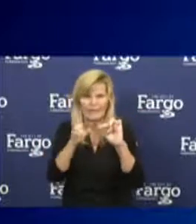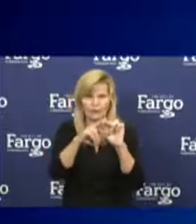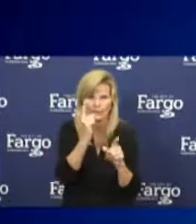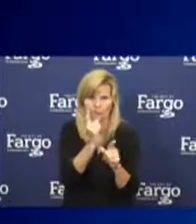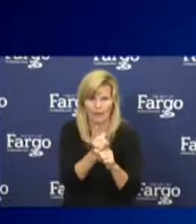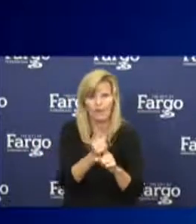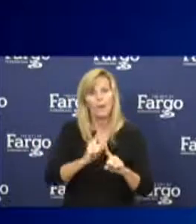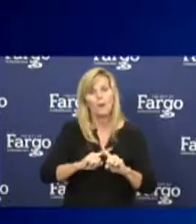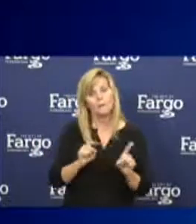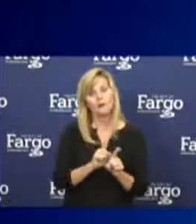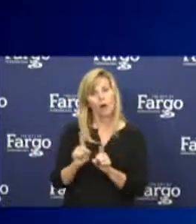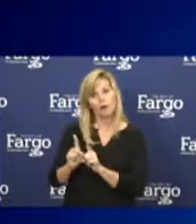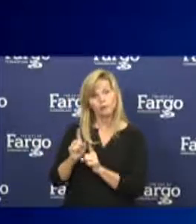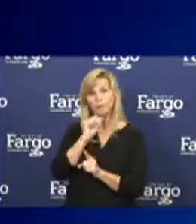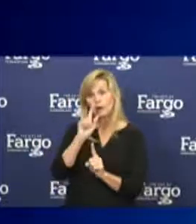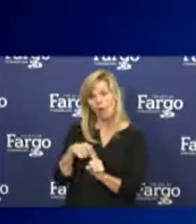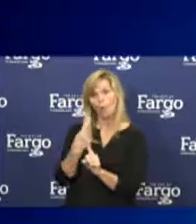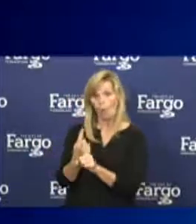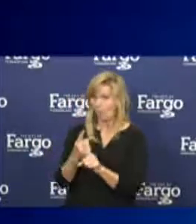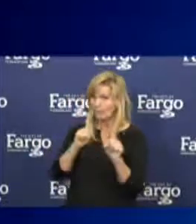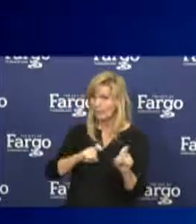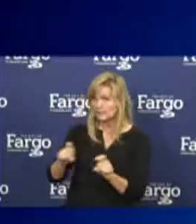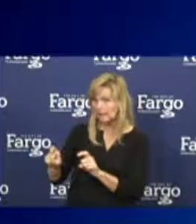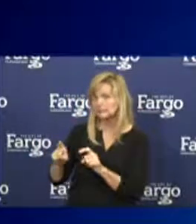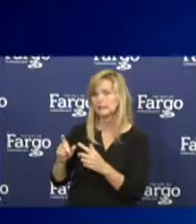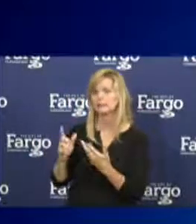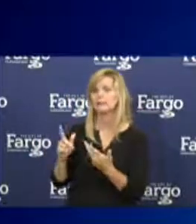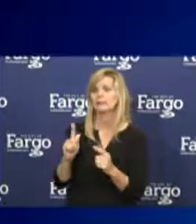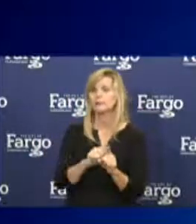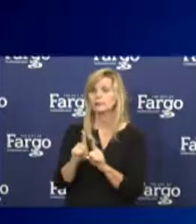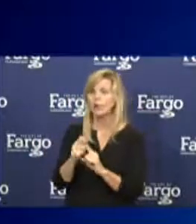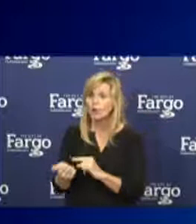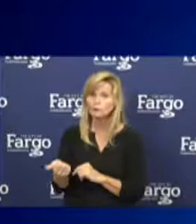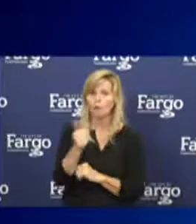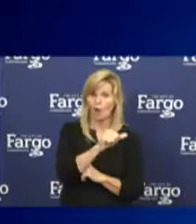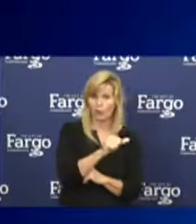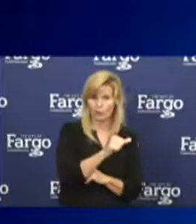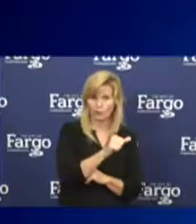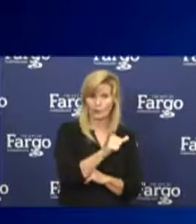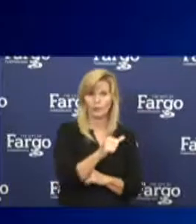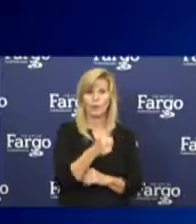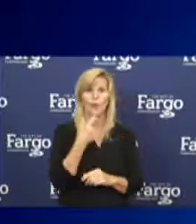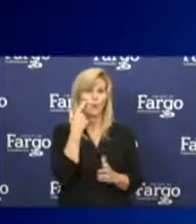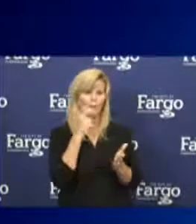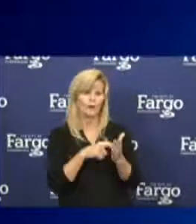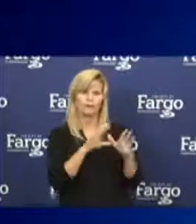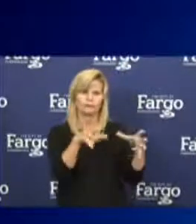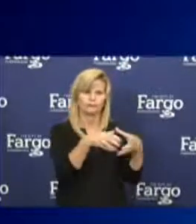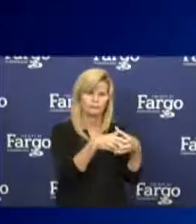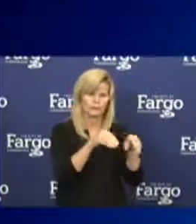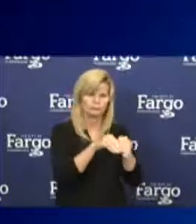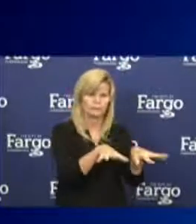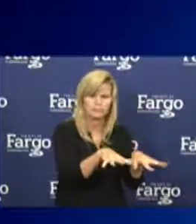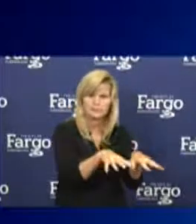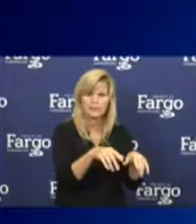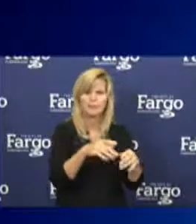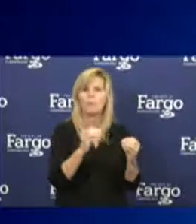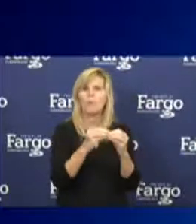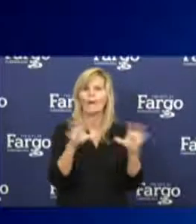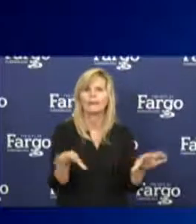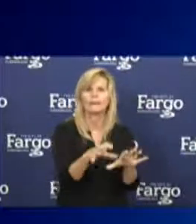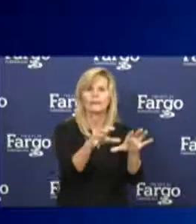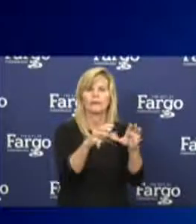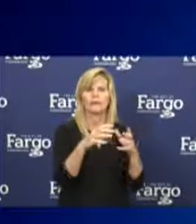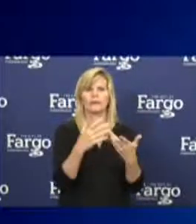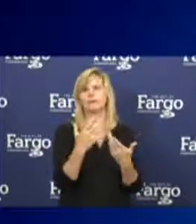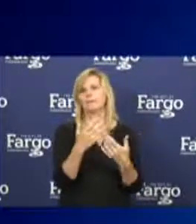it's clearly not just that. As Brenton just talked about, we're seeing clusters of outbreaks related to increased activities such as 4th of